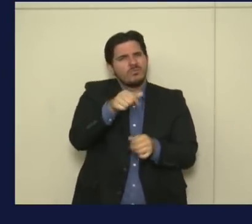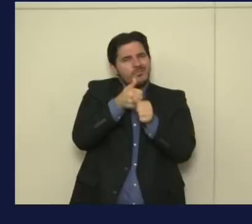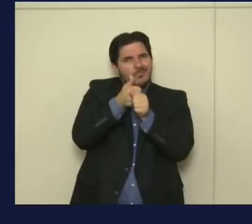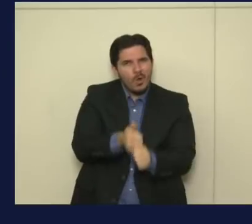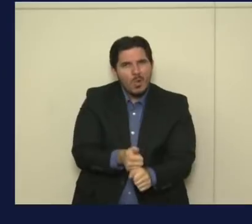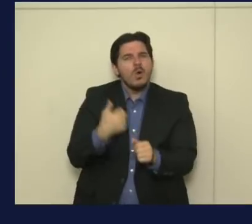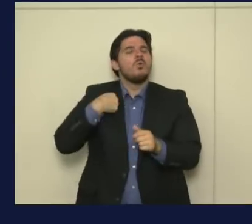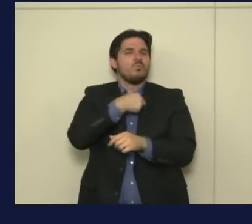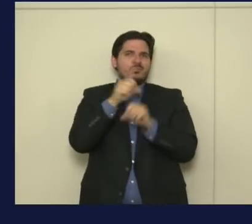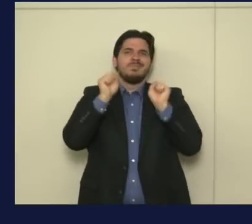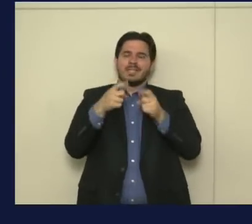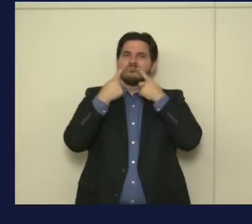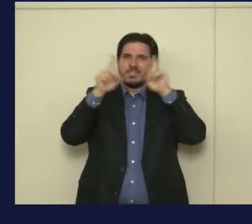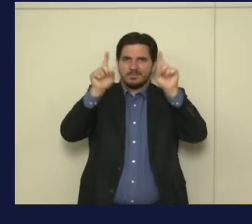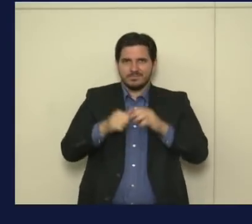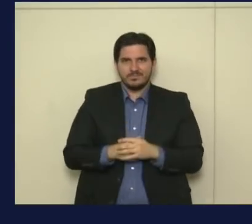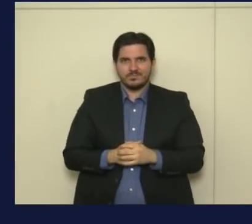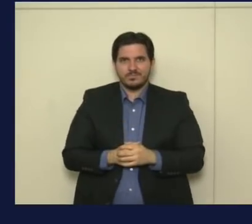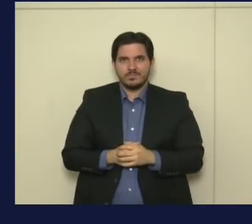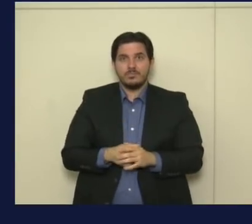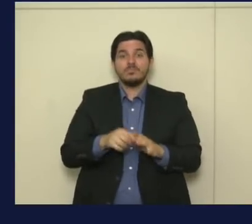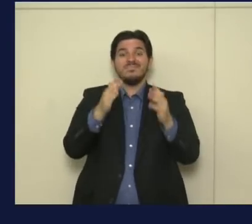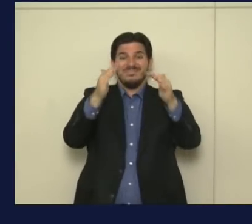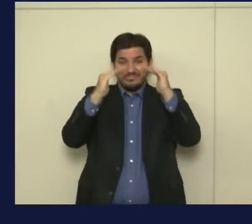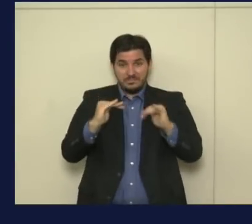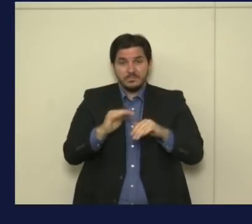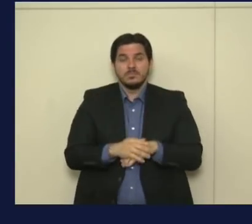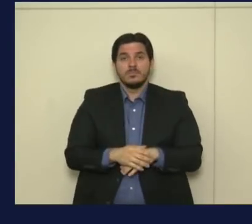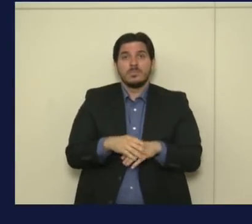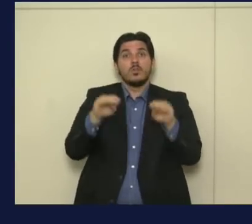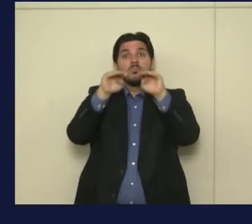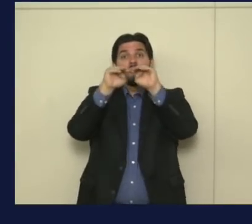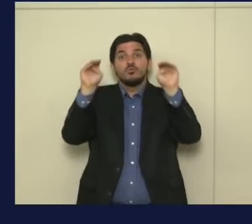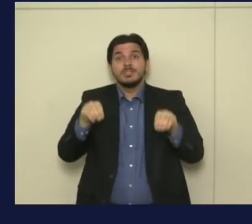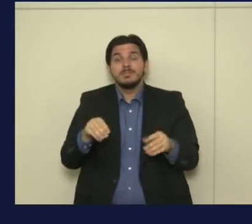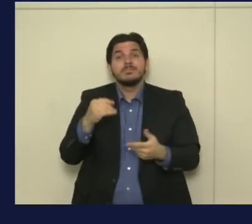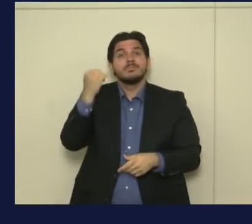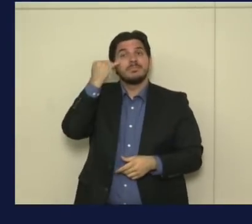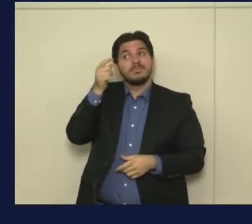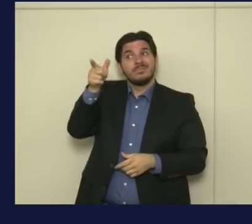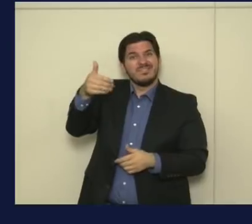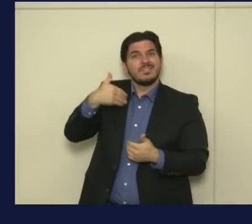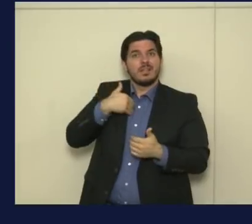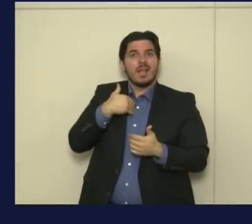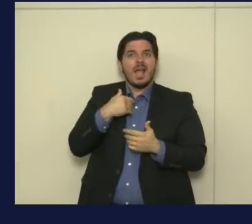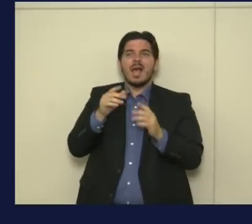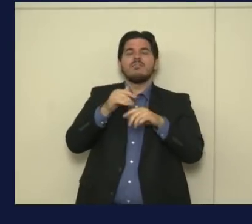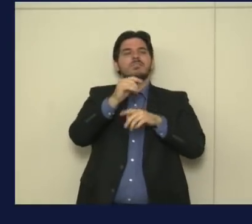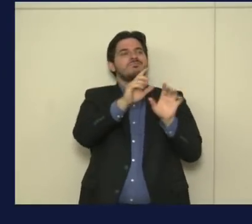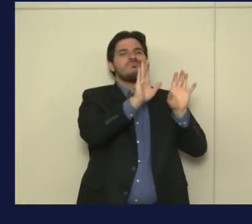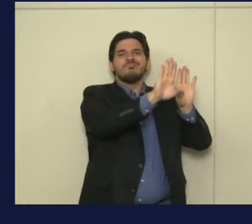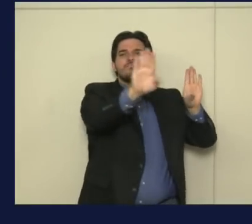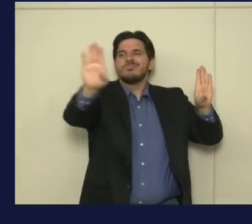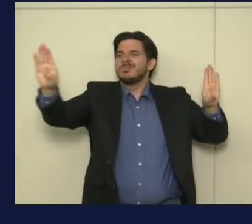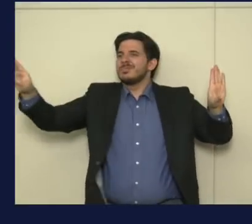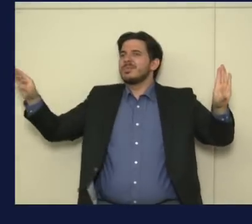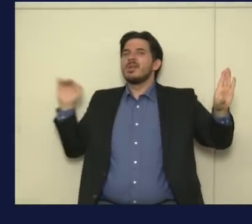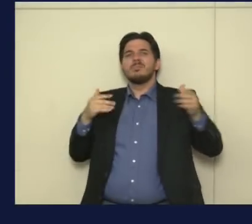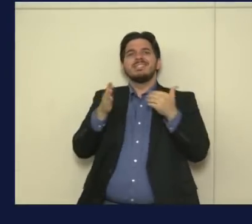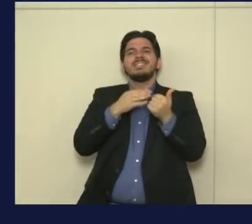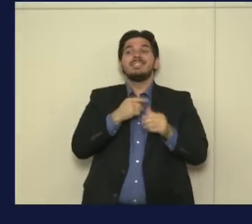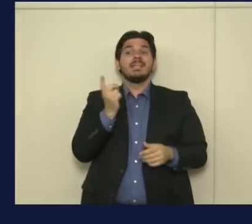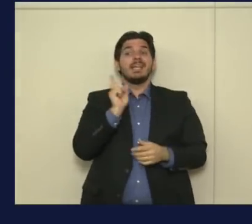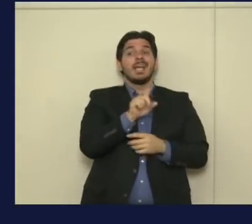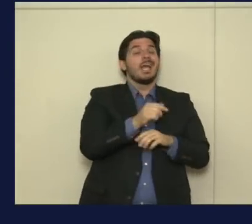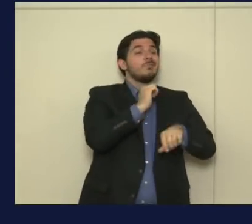Museums with static displays may operate at 25% capacity. So they've been closed, and we're